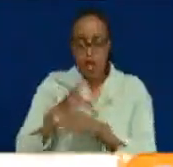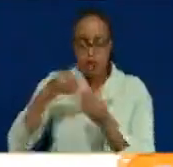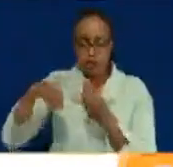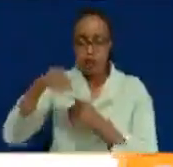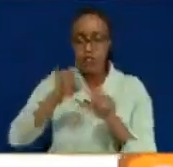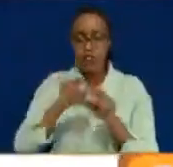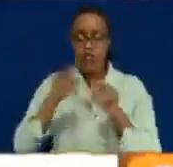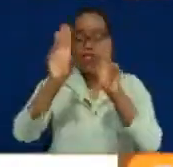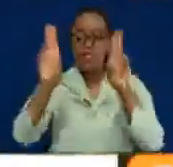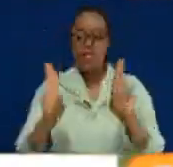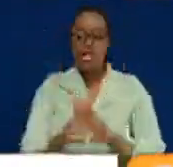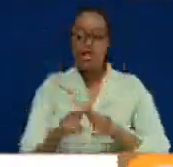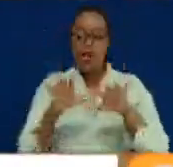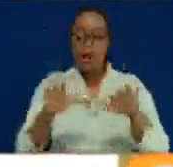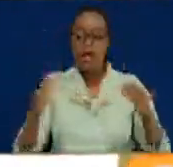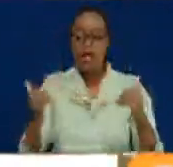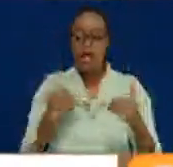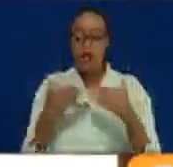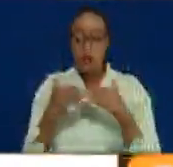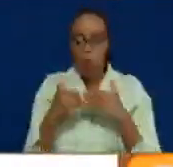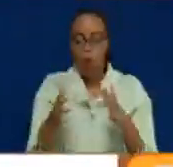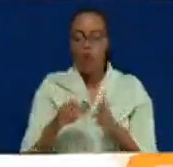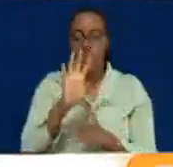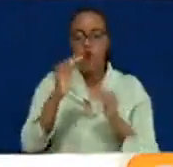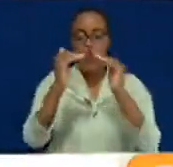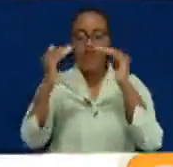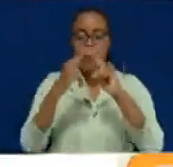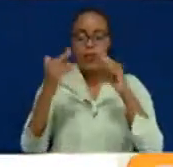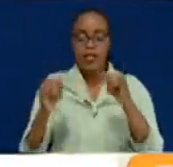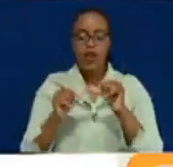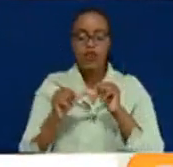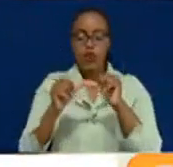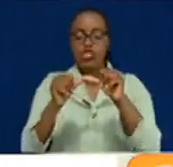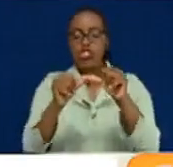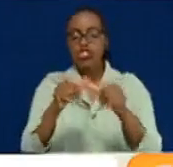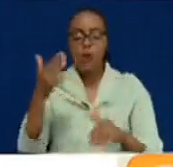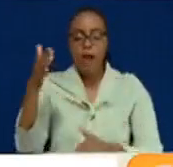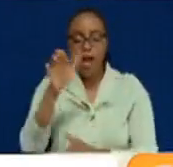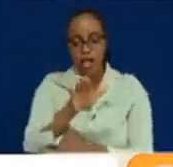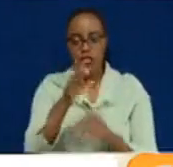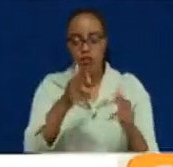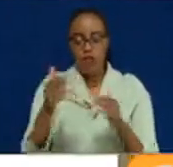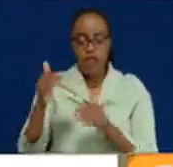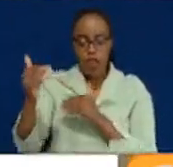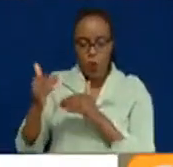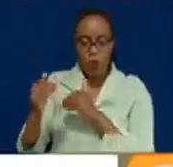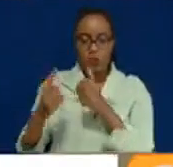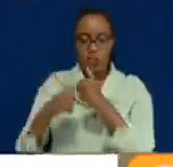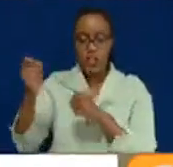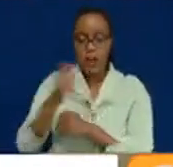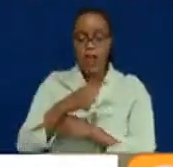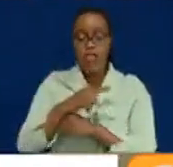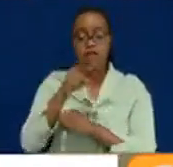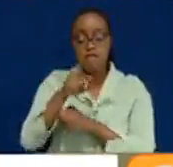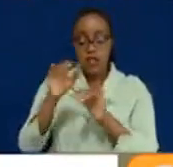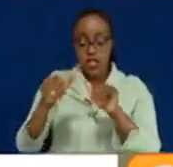on the international market had opened at a poor level but have continued to recover at the close of the 6 months. The firm